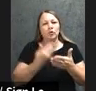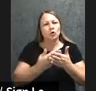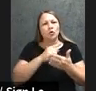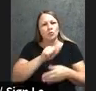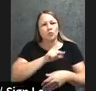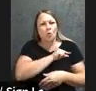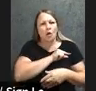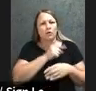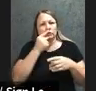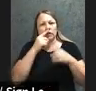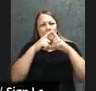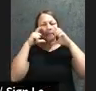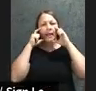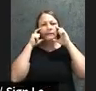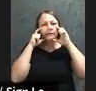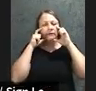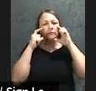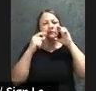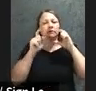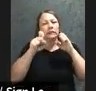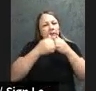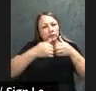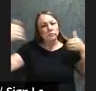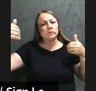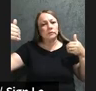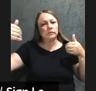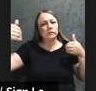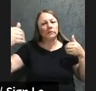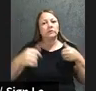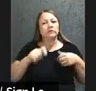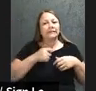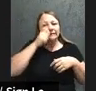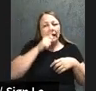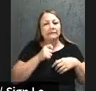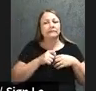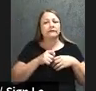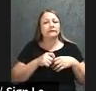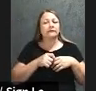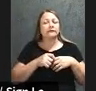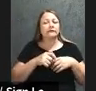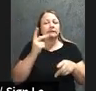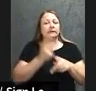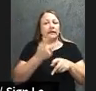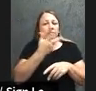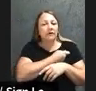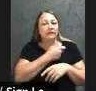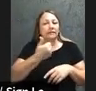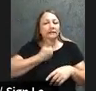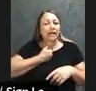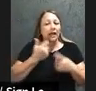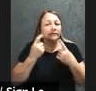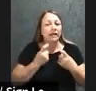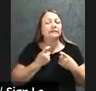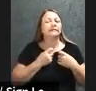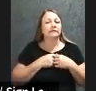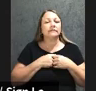vaccination, self-testing, physical distancing, helps protect you and others from the risk of spreading COVID-19. And so